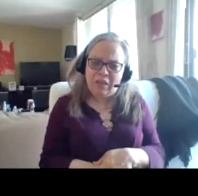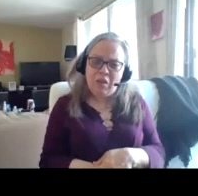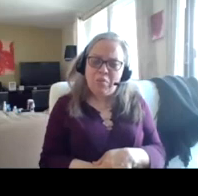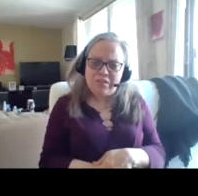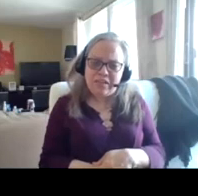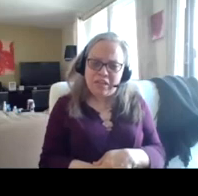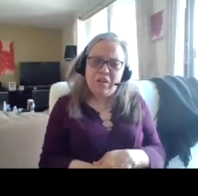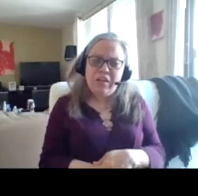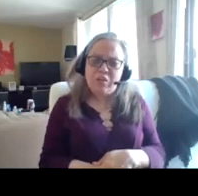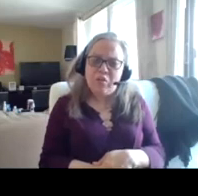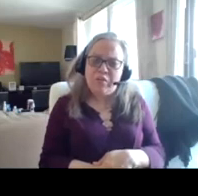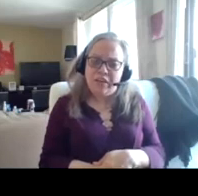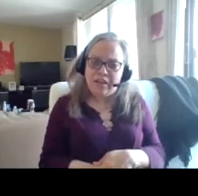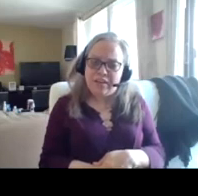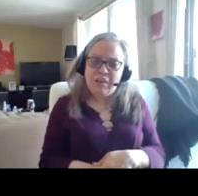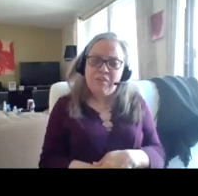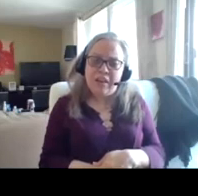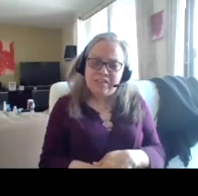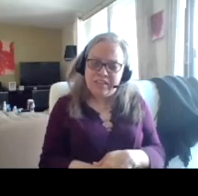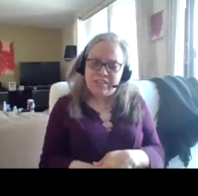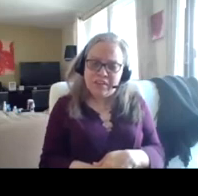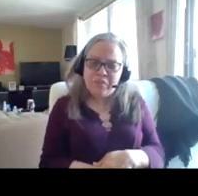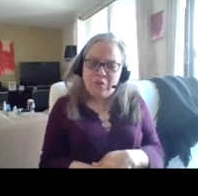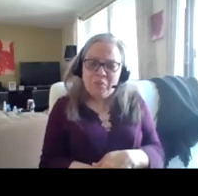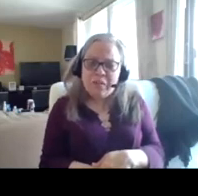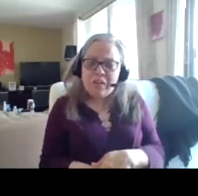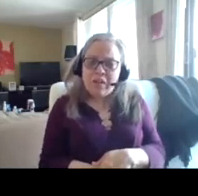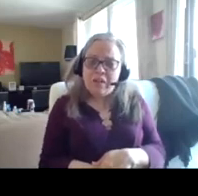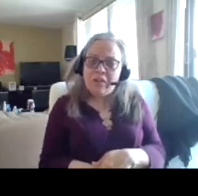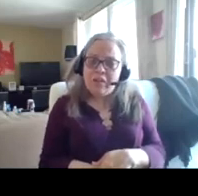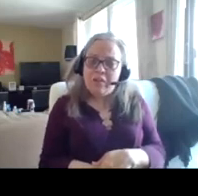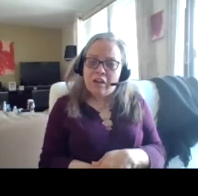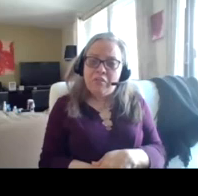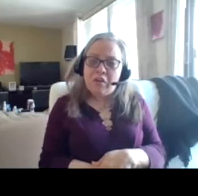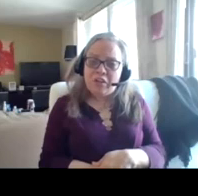the presentation. It's COVID-19 vaccine consent form,